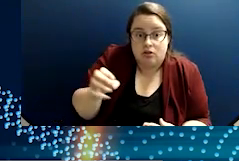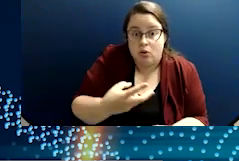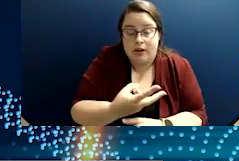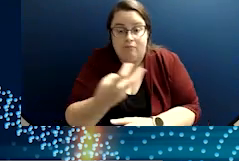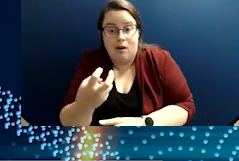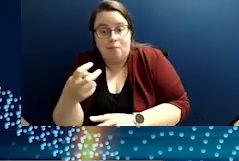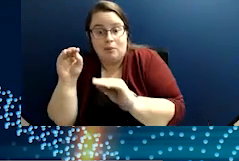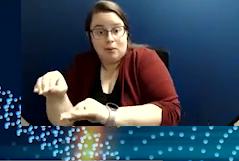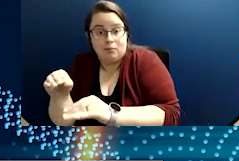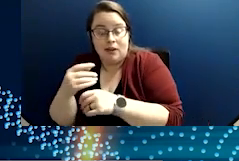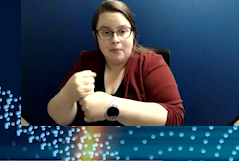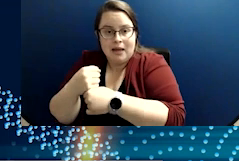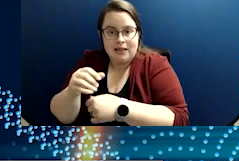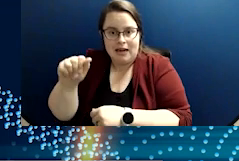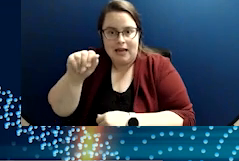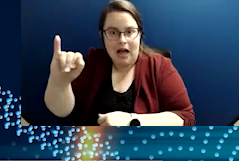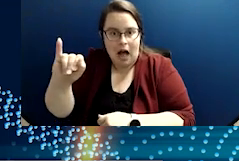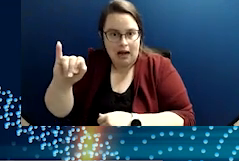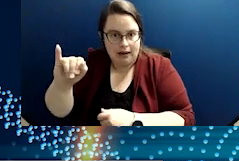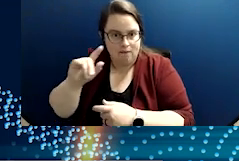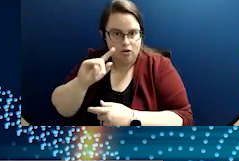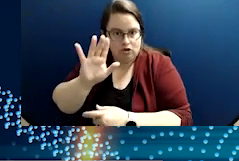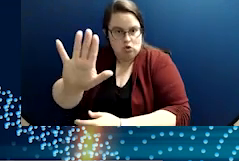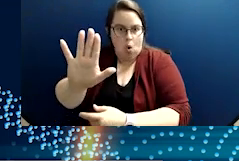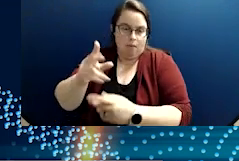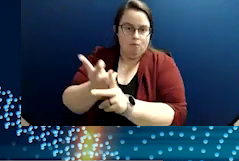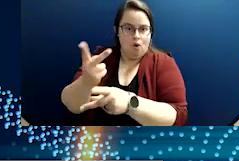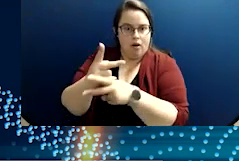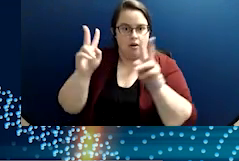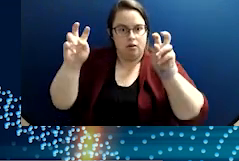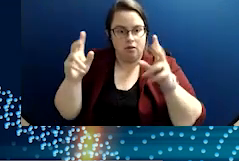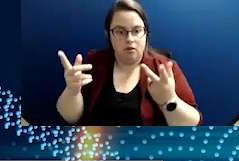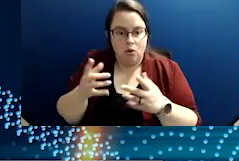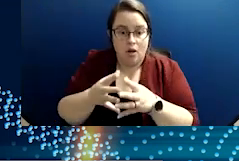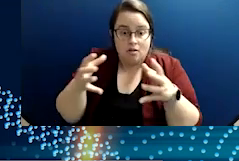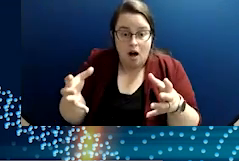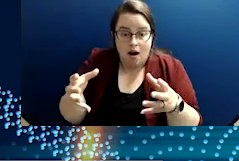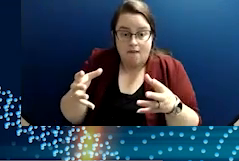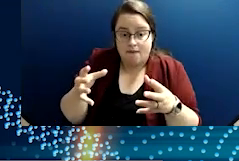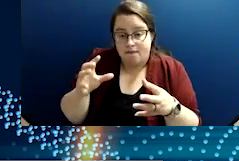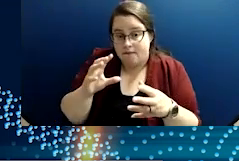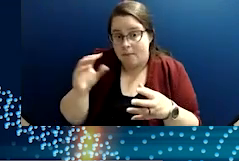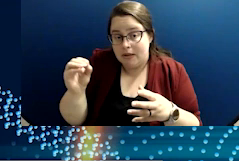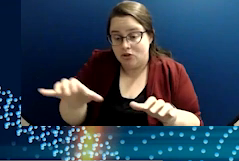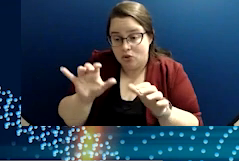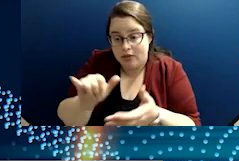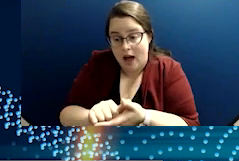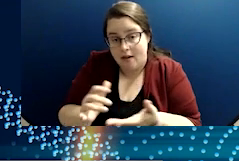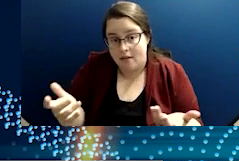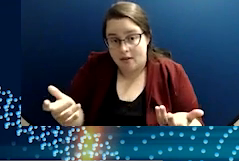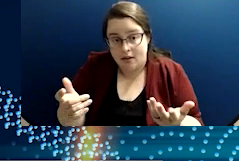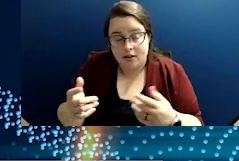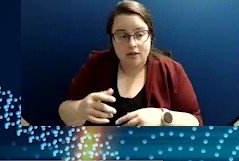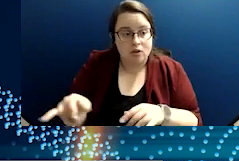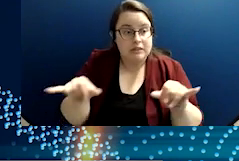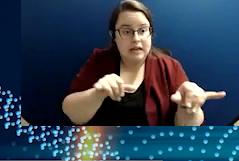AI sort of feature into their products. And that's what a lot of these companies are doing here. Even being Microsoft right here,